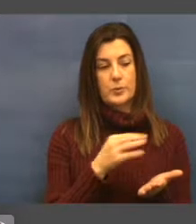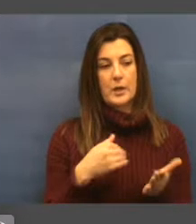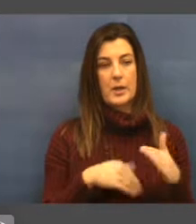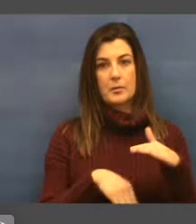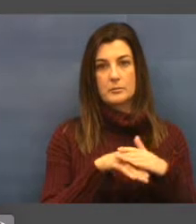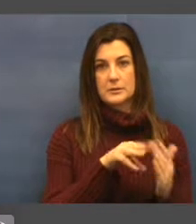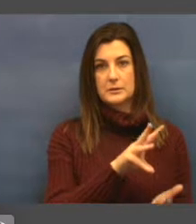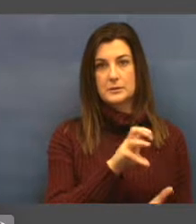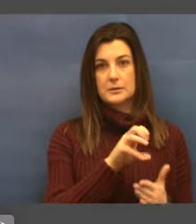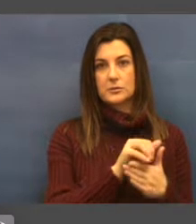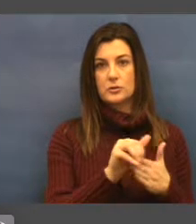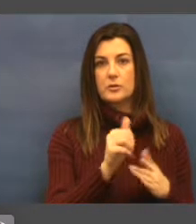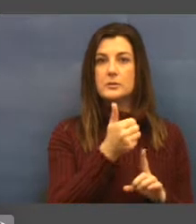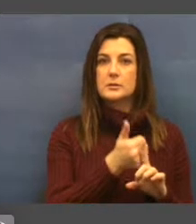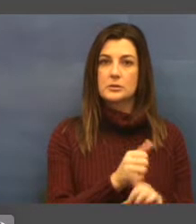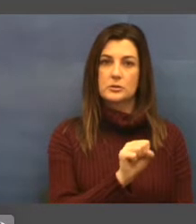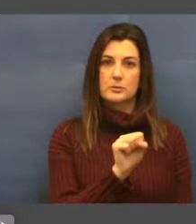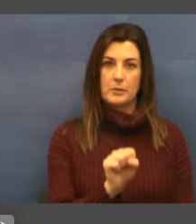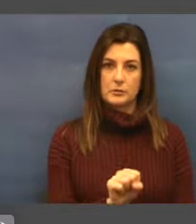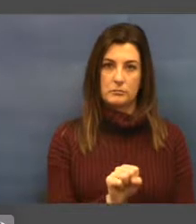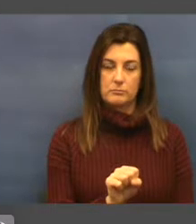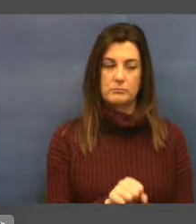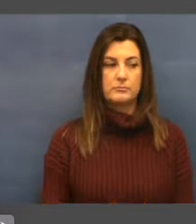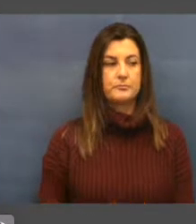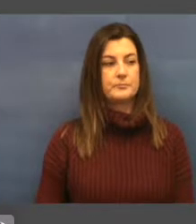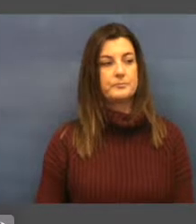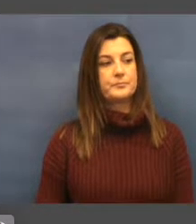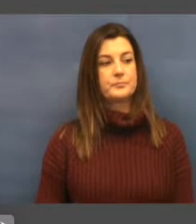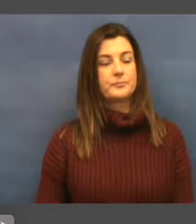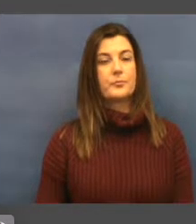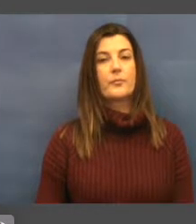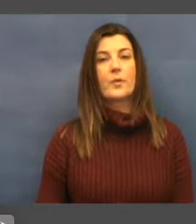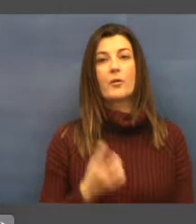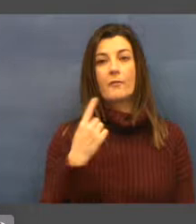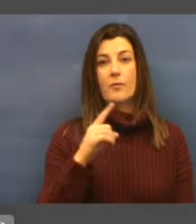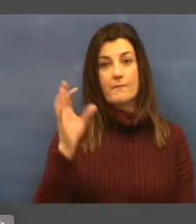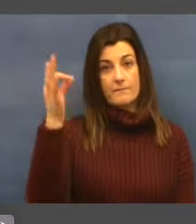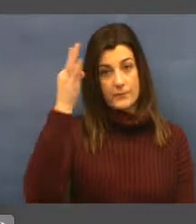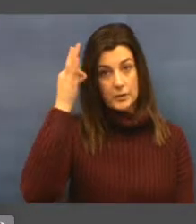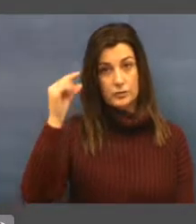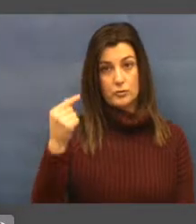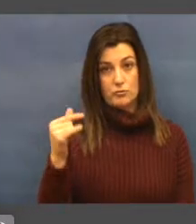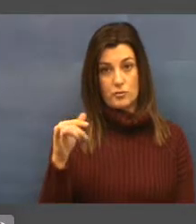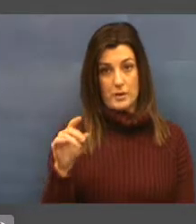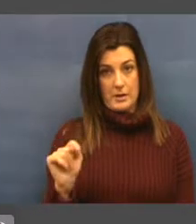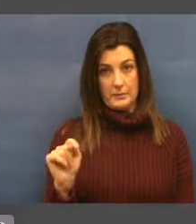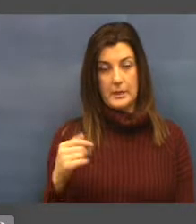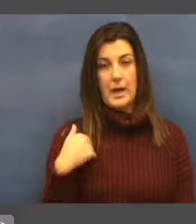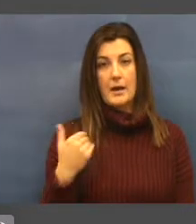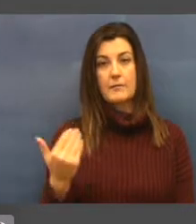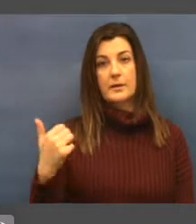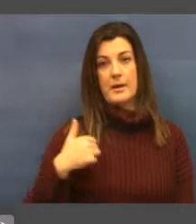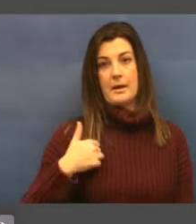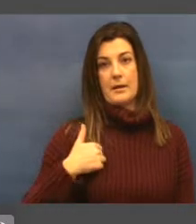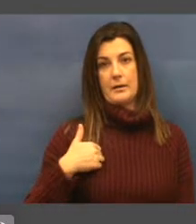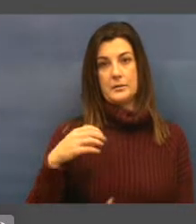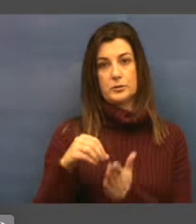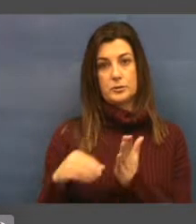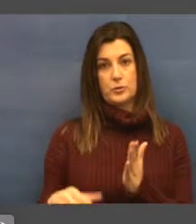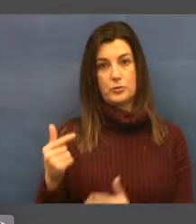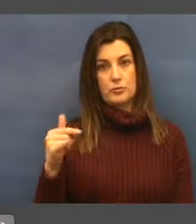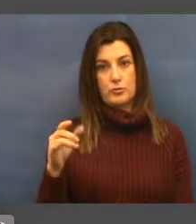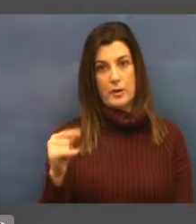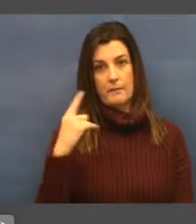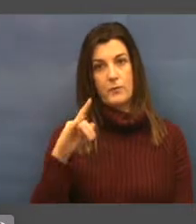up to $600 per semester. And then for federal grants, there's the Canada Student Grant for full-time